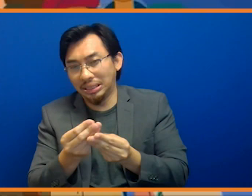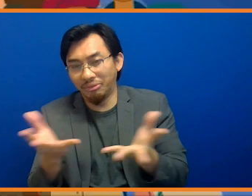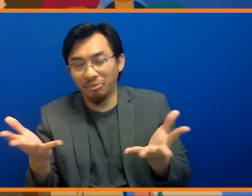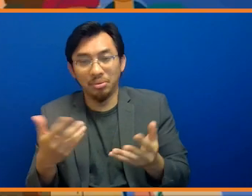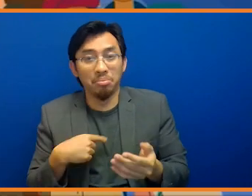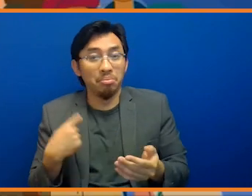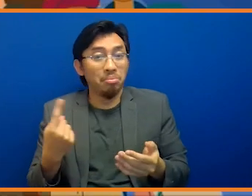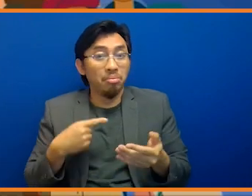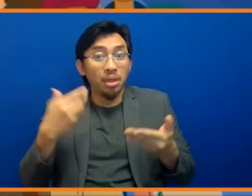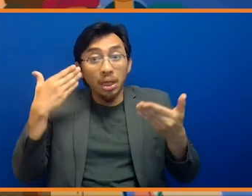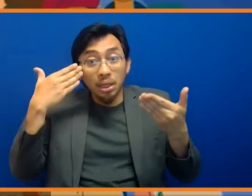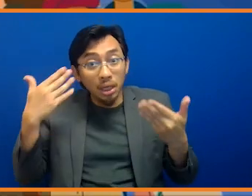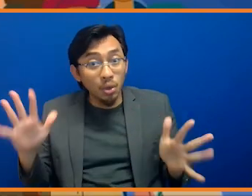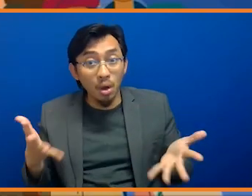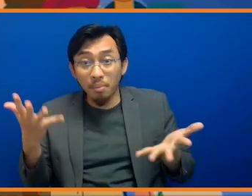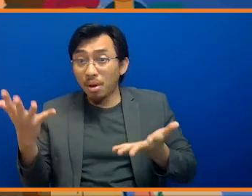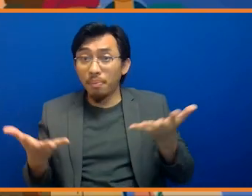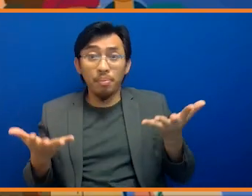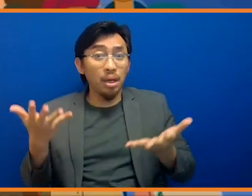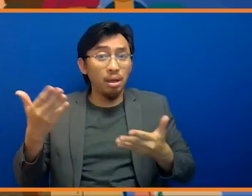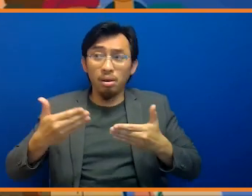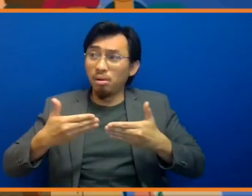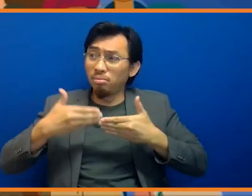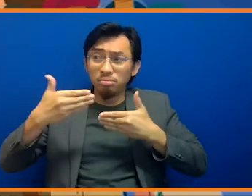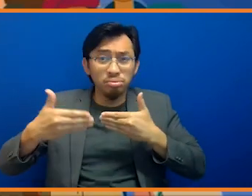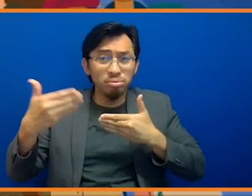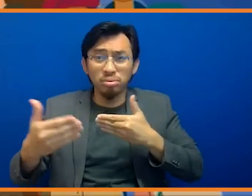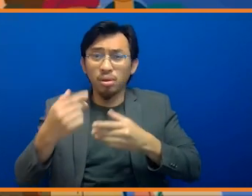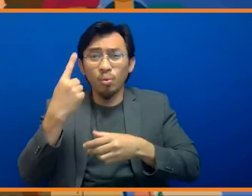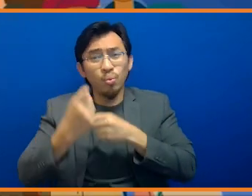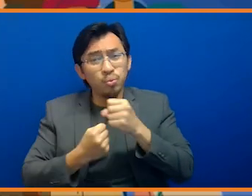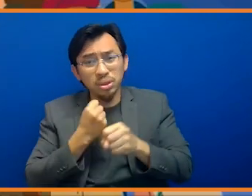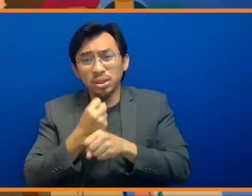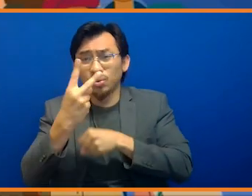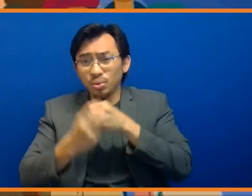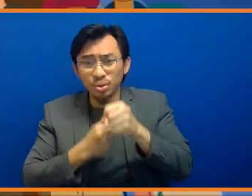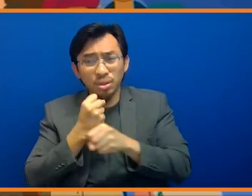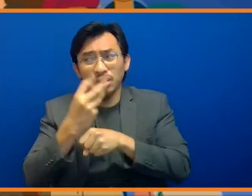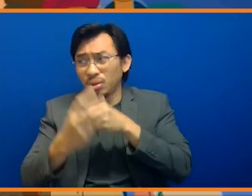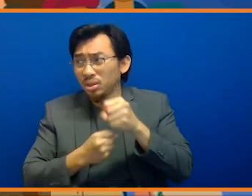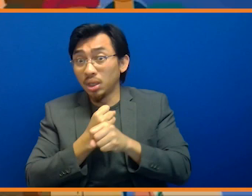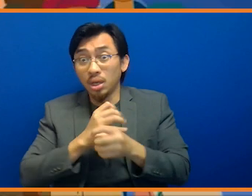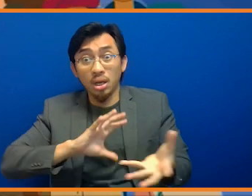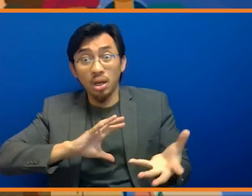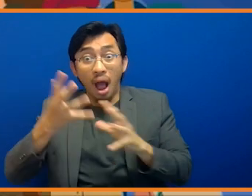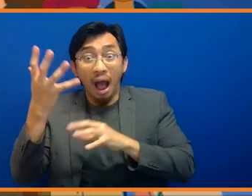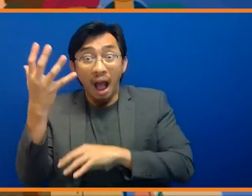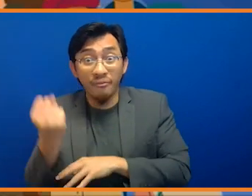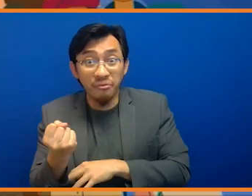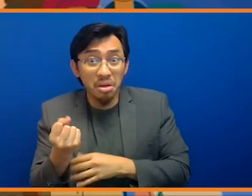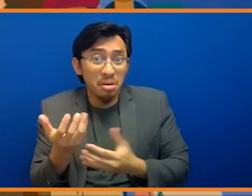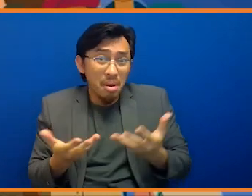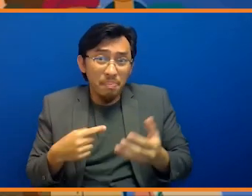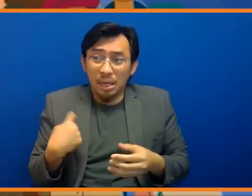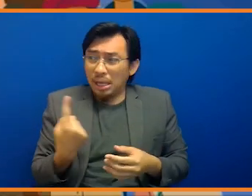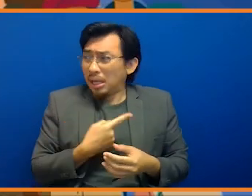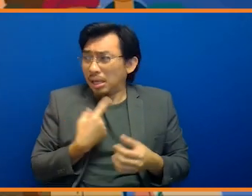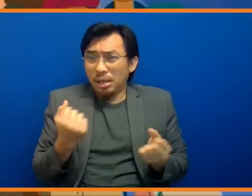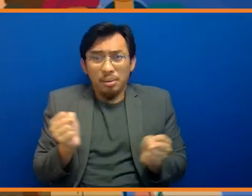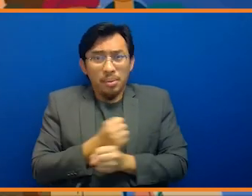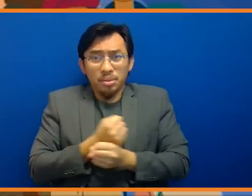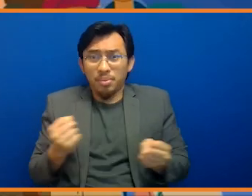don't know. Maybe few years after this disaster come, and we also cannot